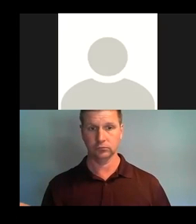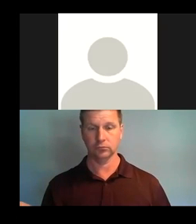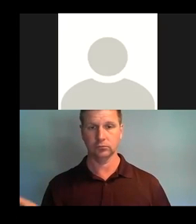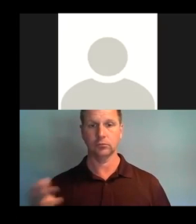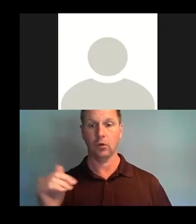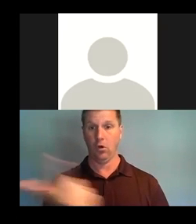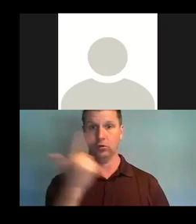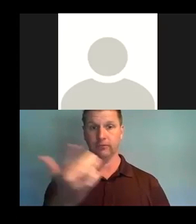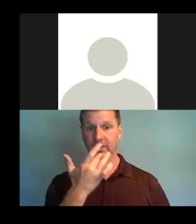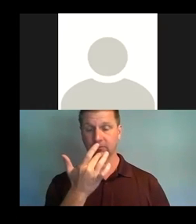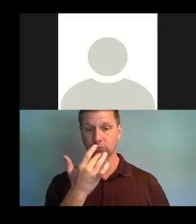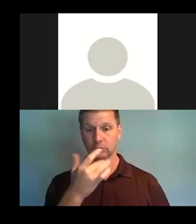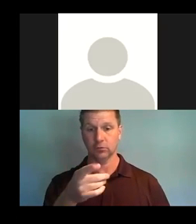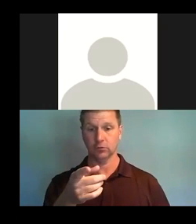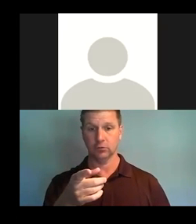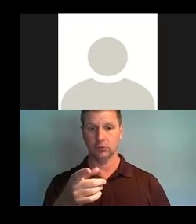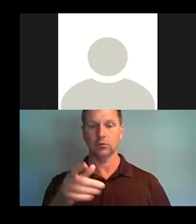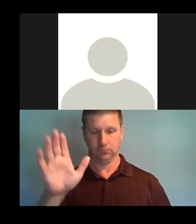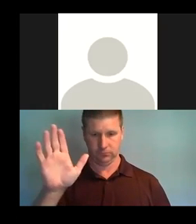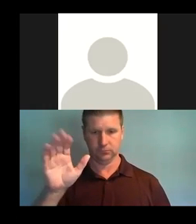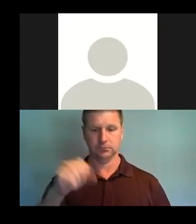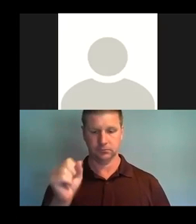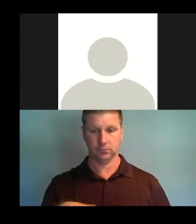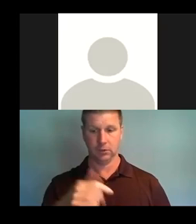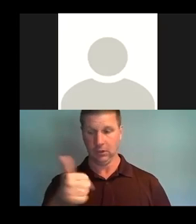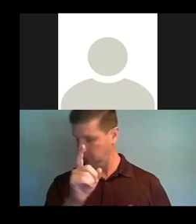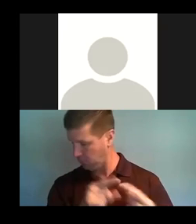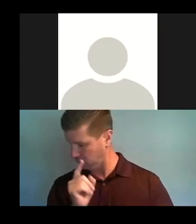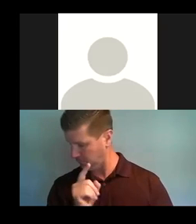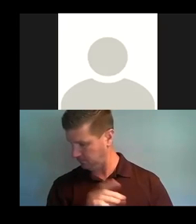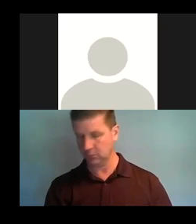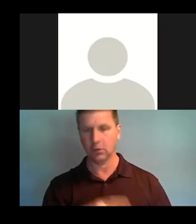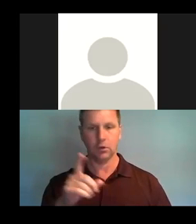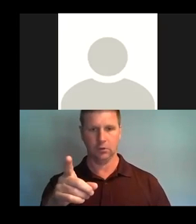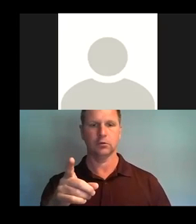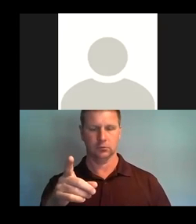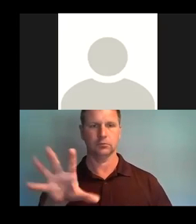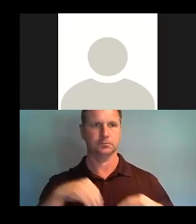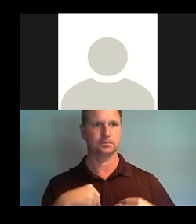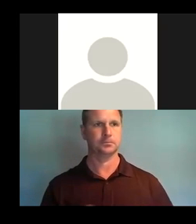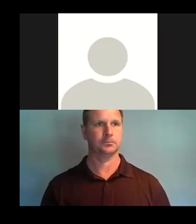All those in favor? Aye. Aye. Aye. Any opposed? Motion carries. Thank you.